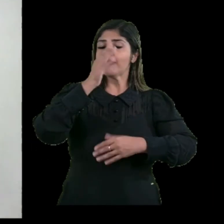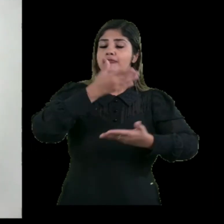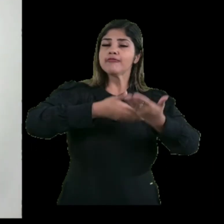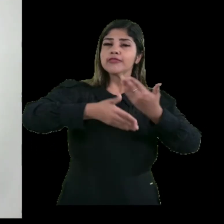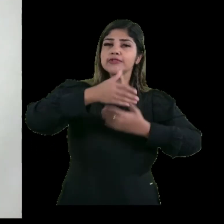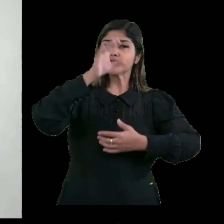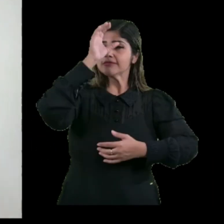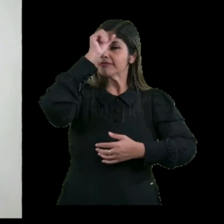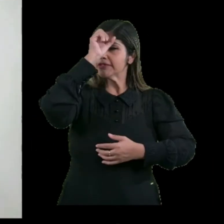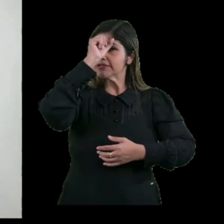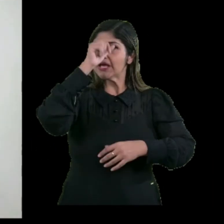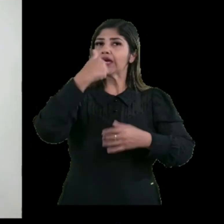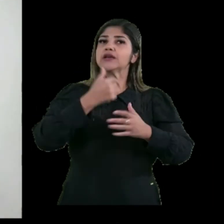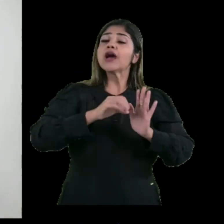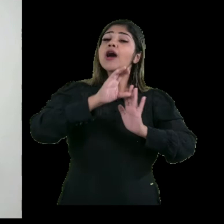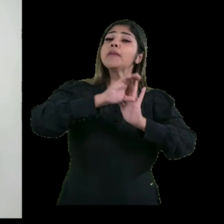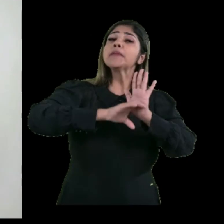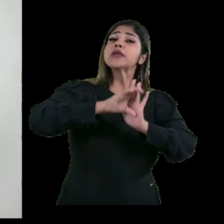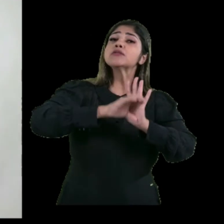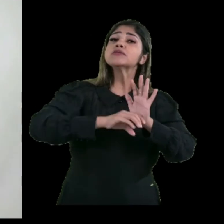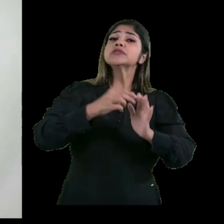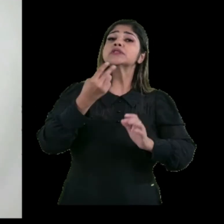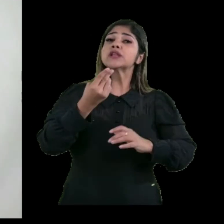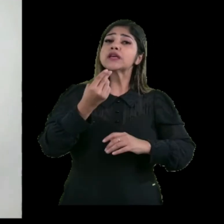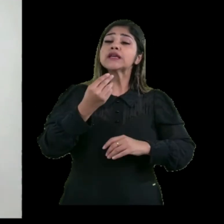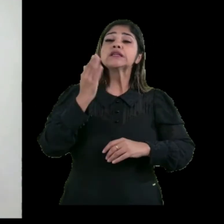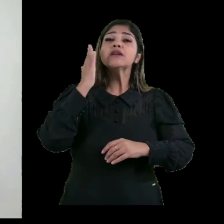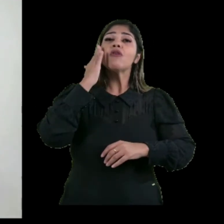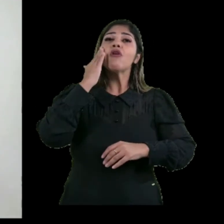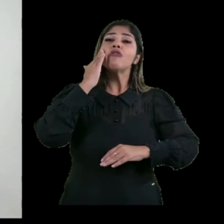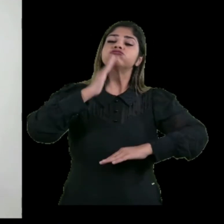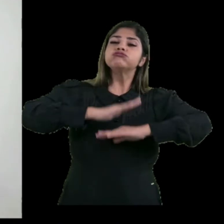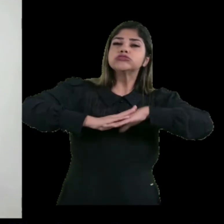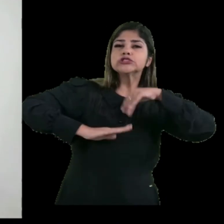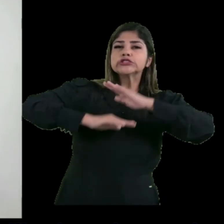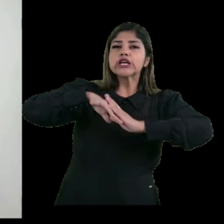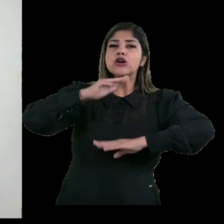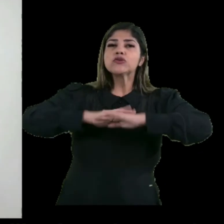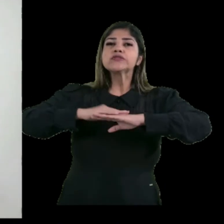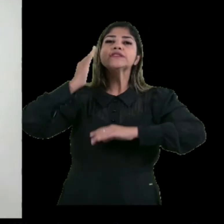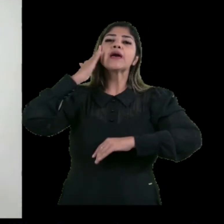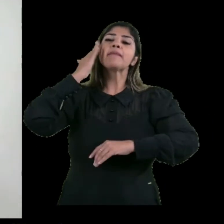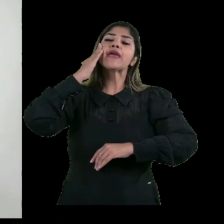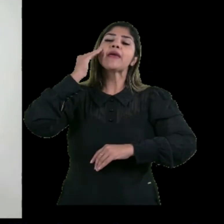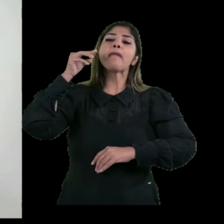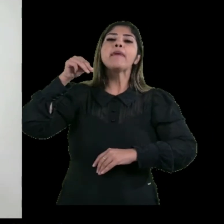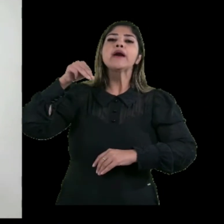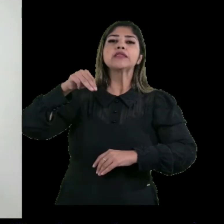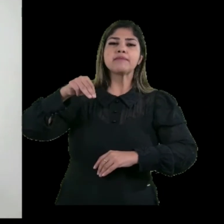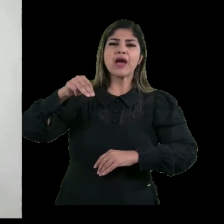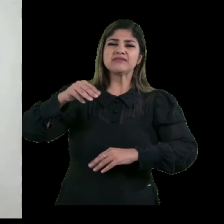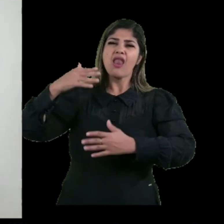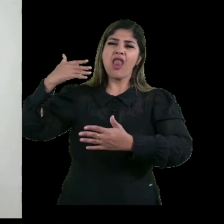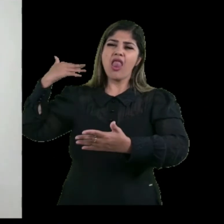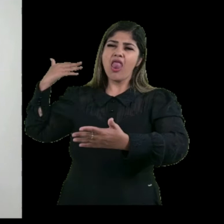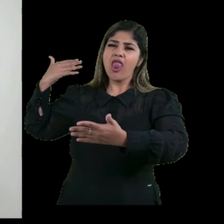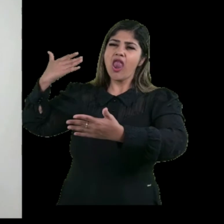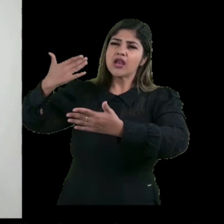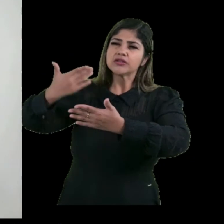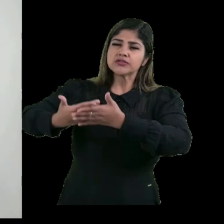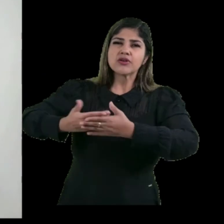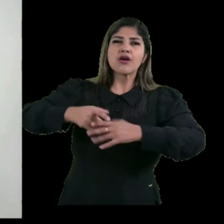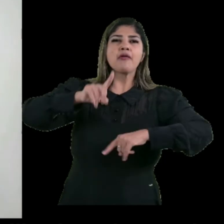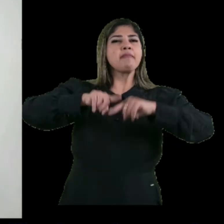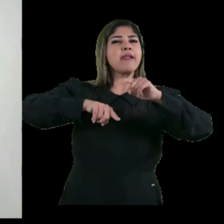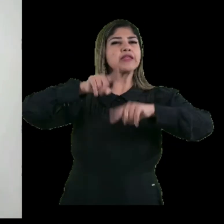In Chapter 3, we present the construction of mathematical knowledge, going through several civilizations that use